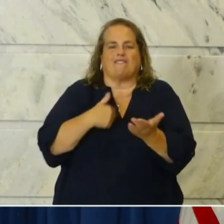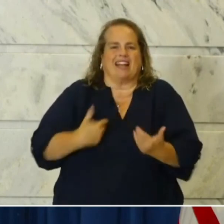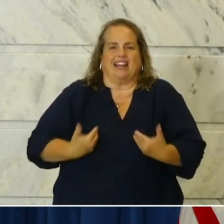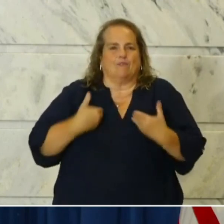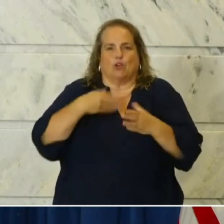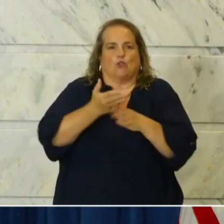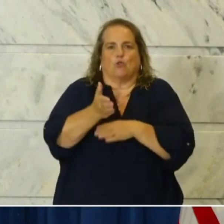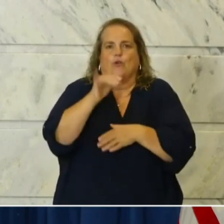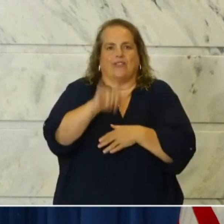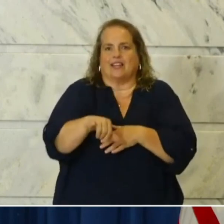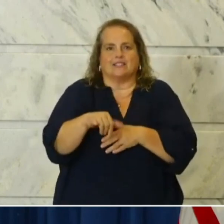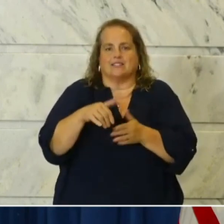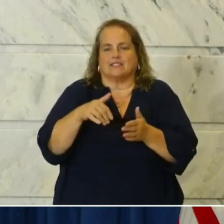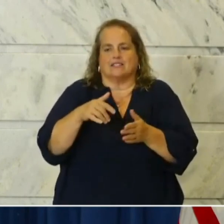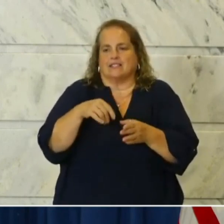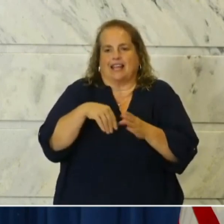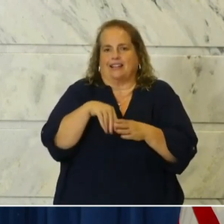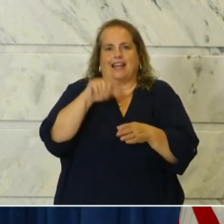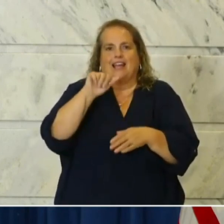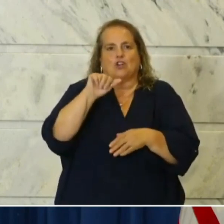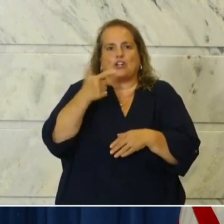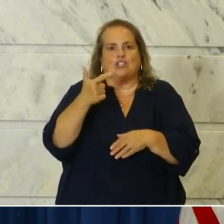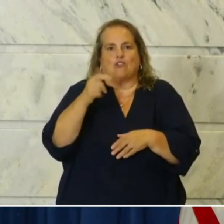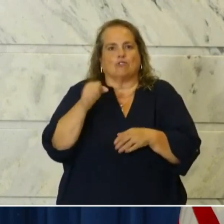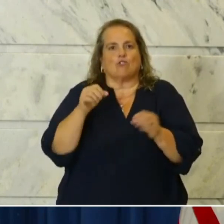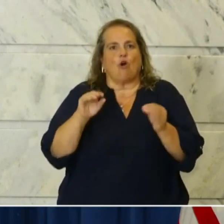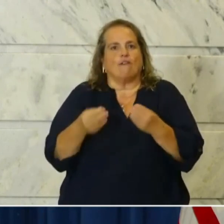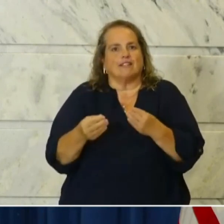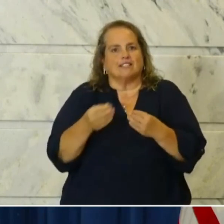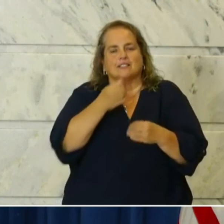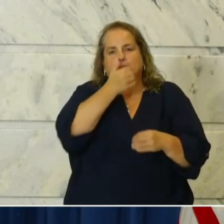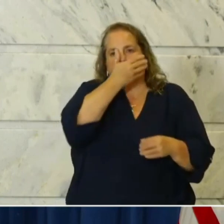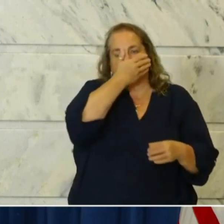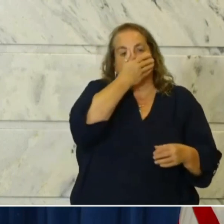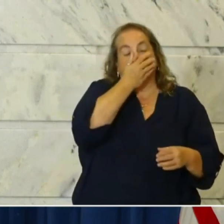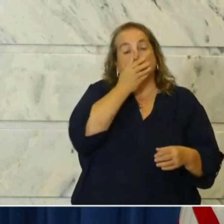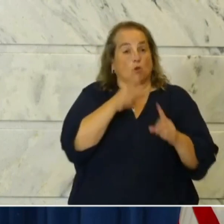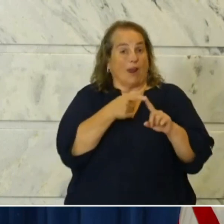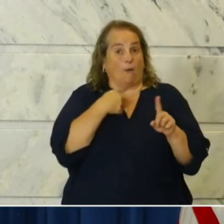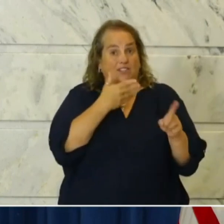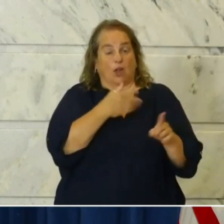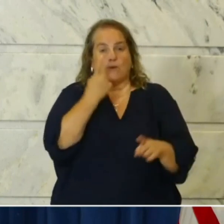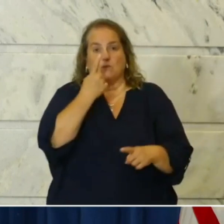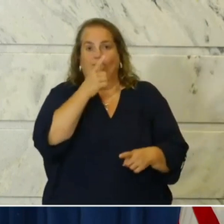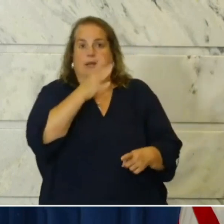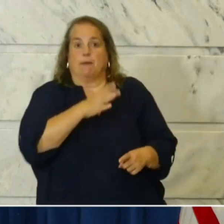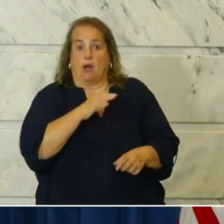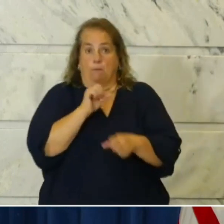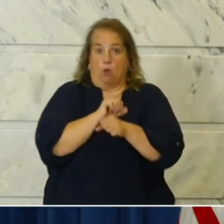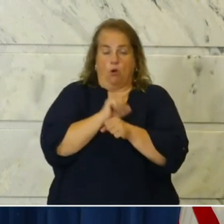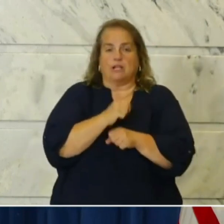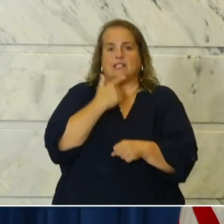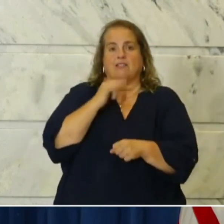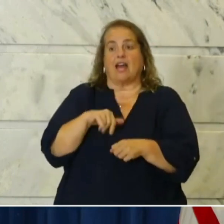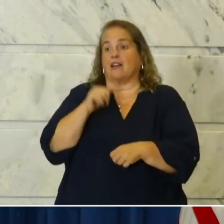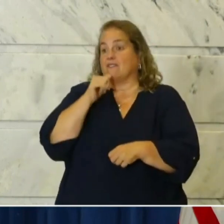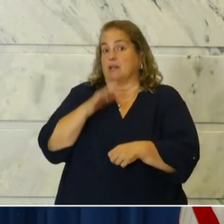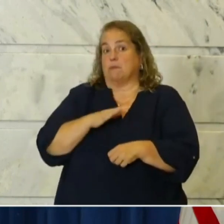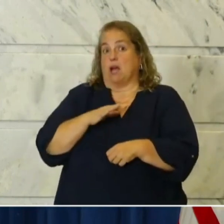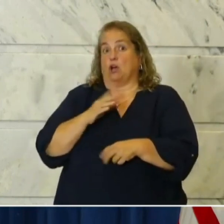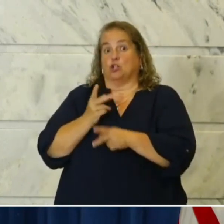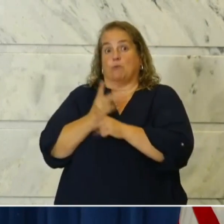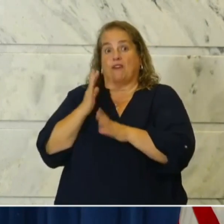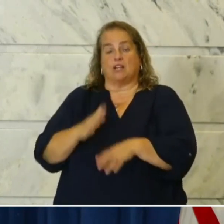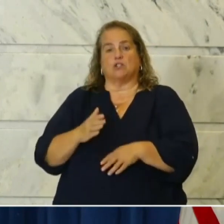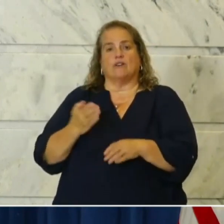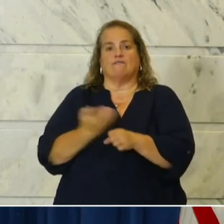AG's office. You know, when I was in the AG's office, there was a female employee who claimed her female supervisor fired her for being female. And